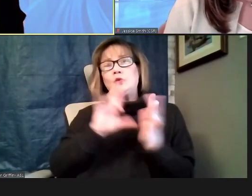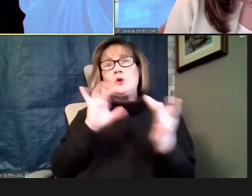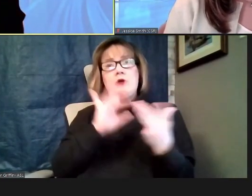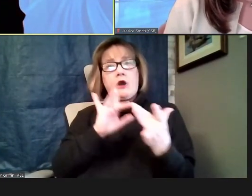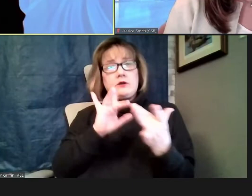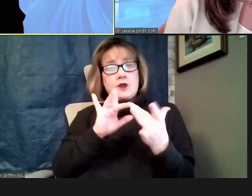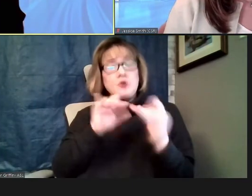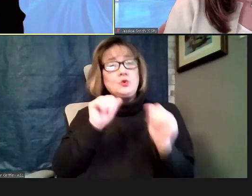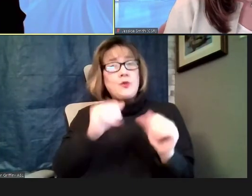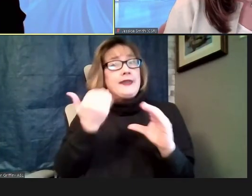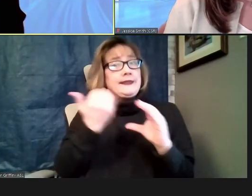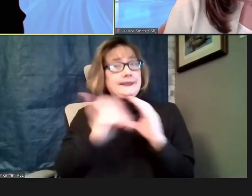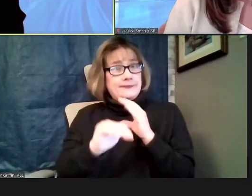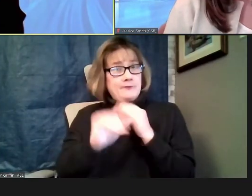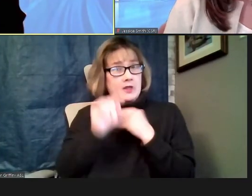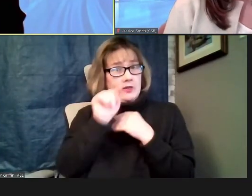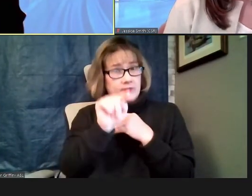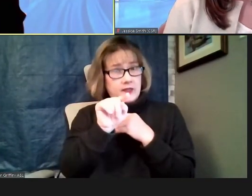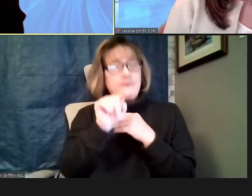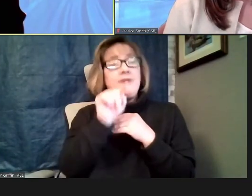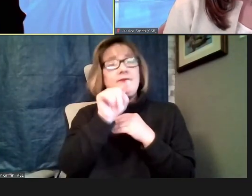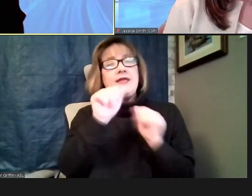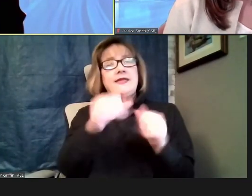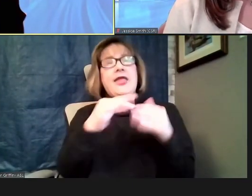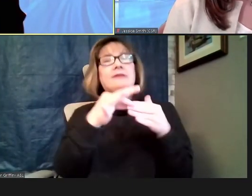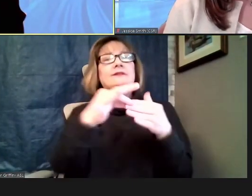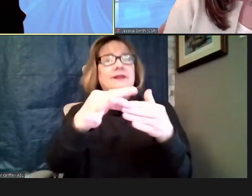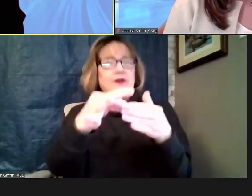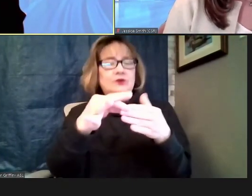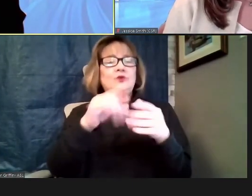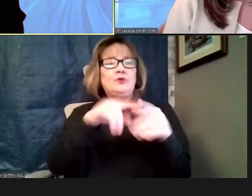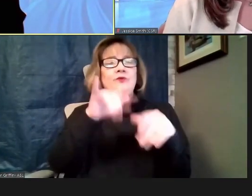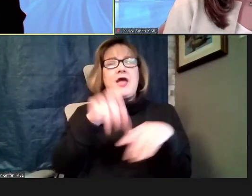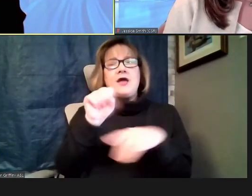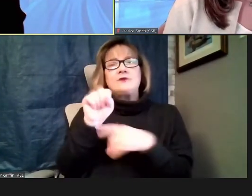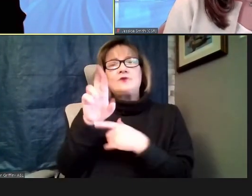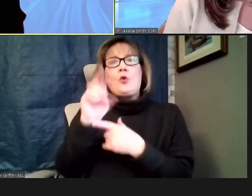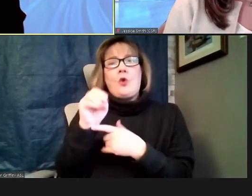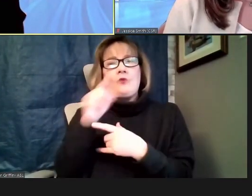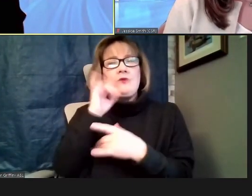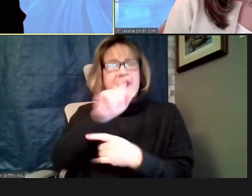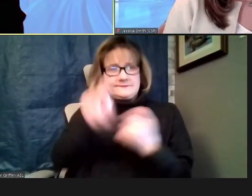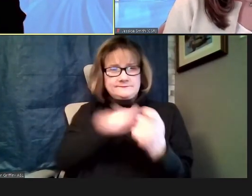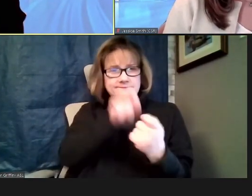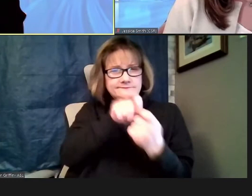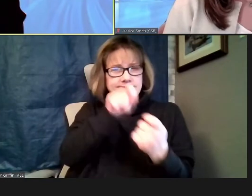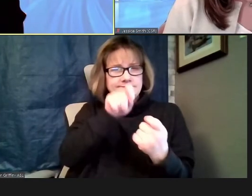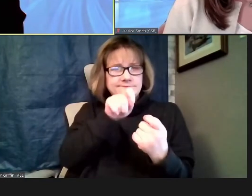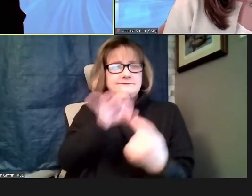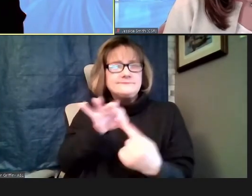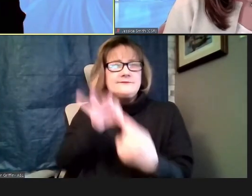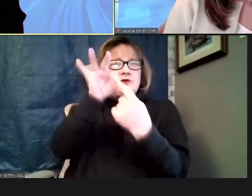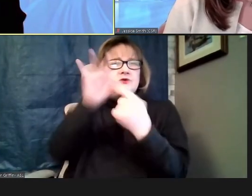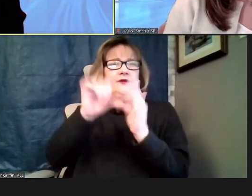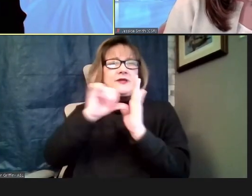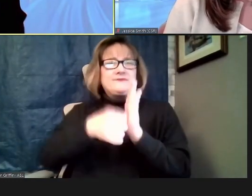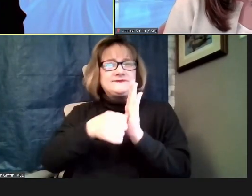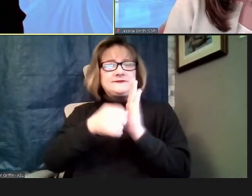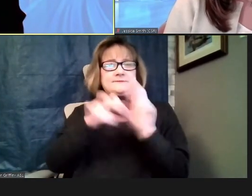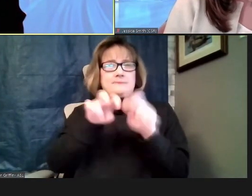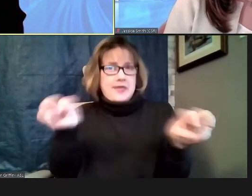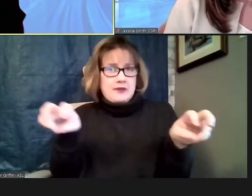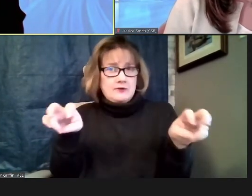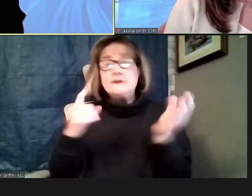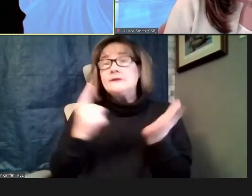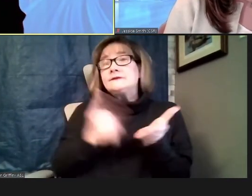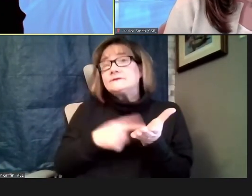can email them and they can usually lead you to the SRO of that particular special emphasis panel.